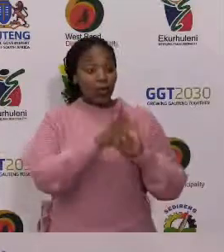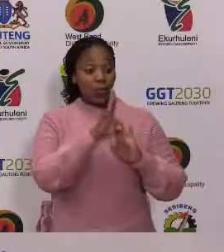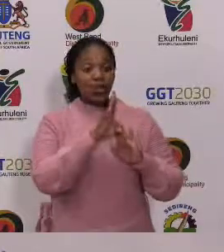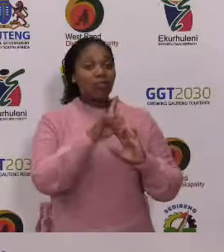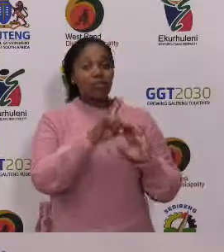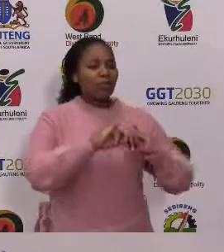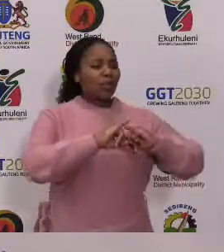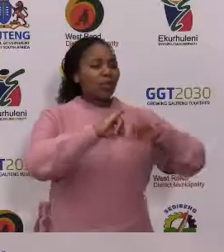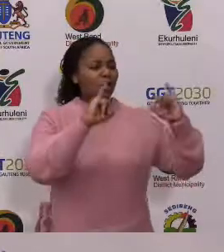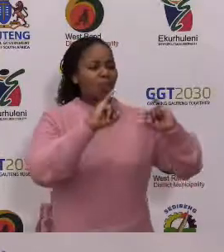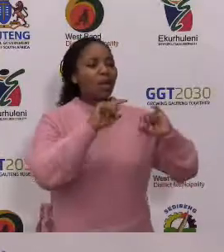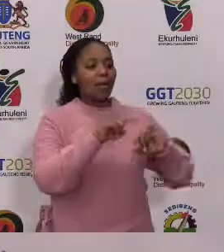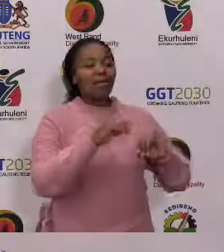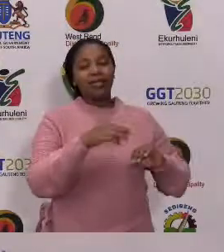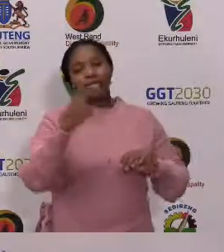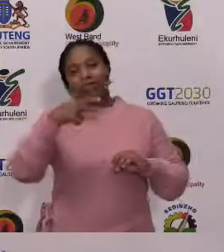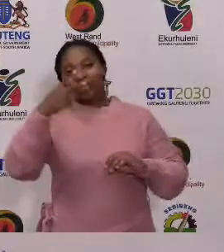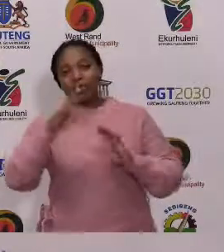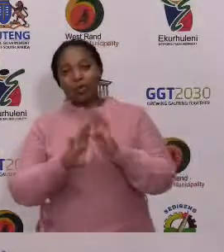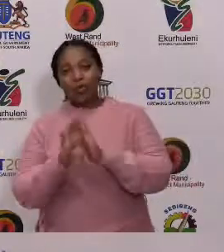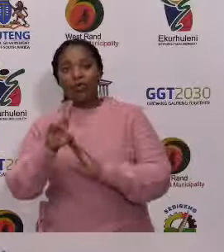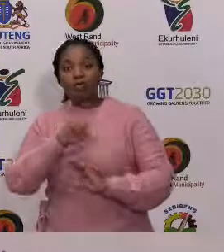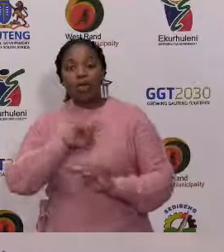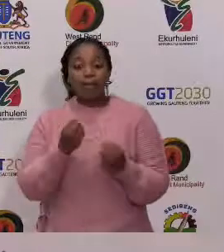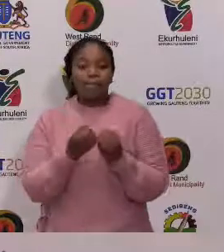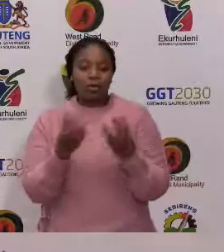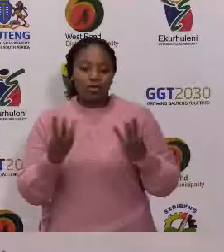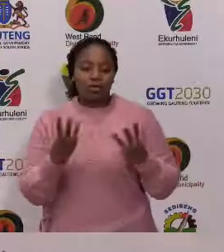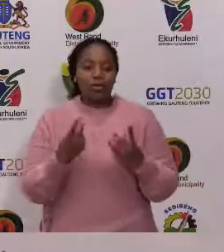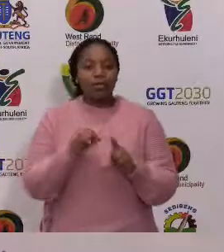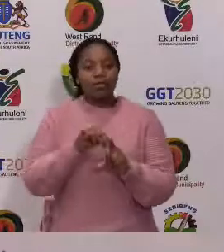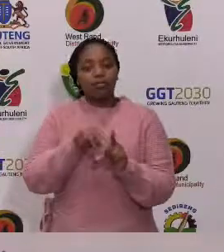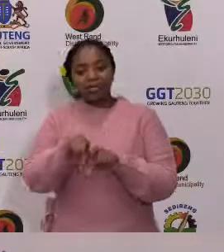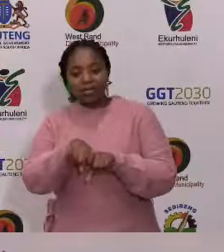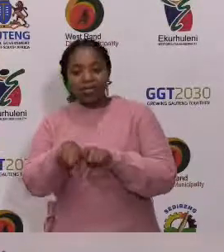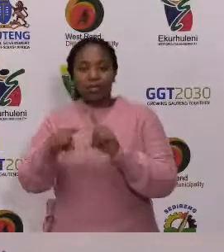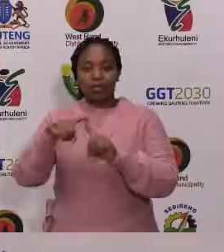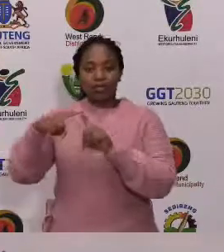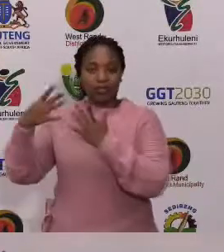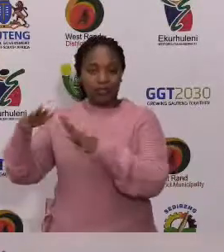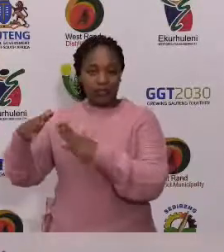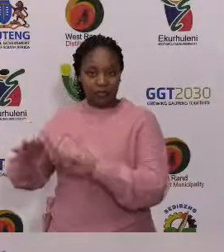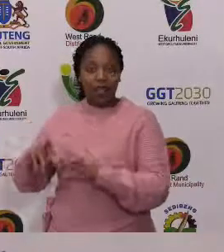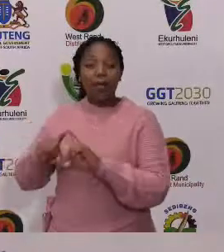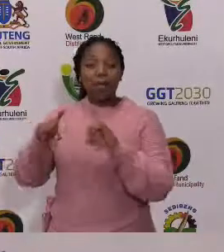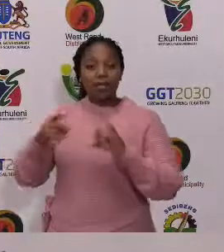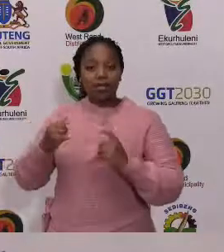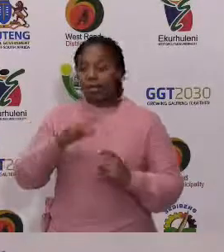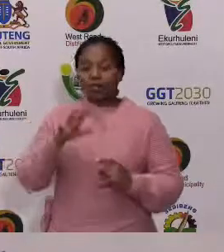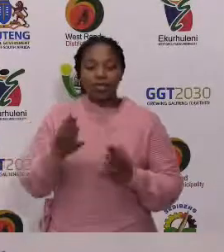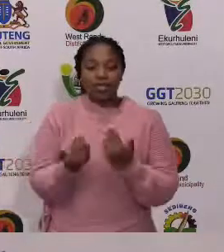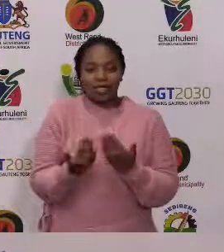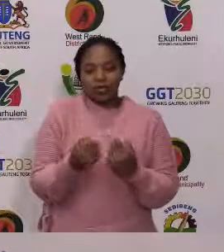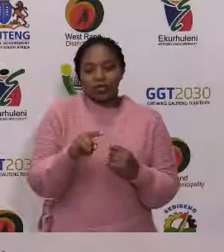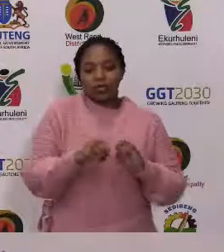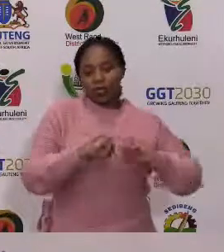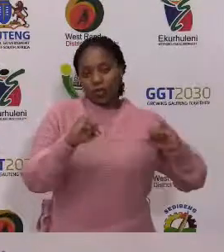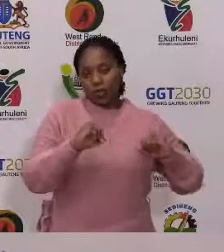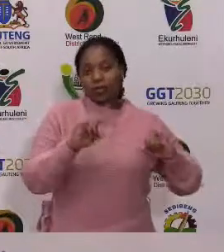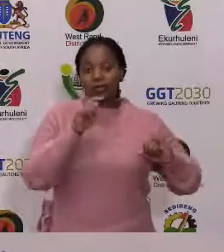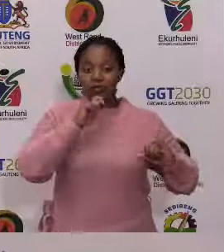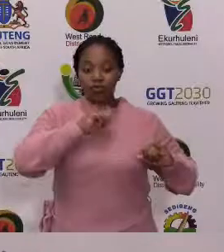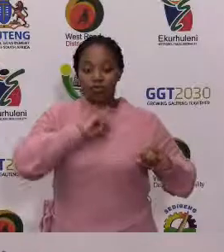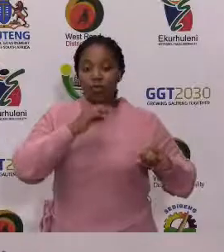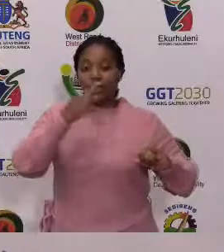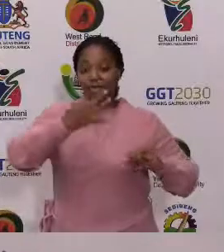fact that a high proportion of people have been infected, and we don't expect the force of infection to be worse. But it is gonna come.